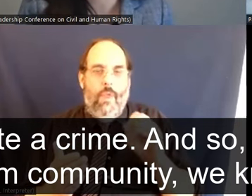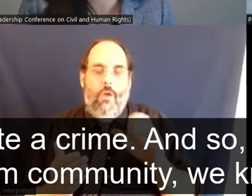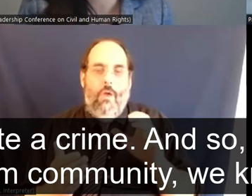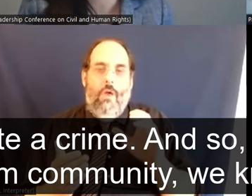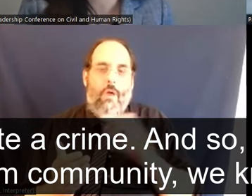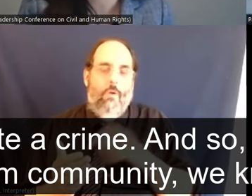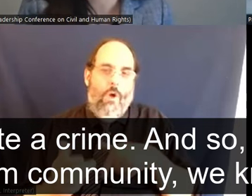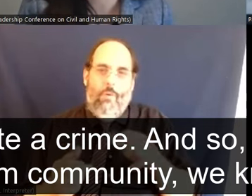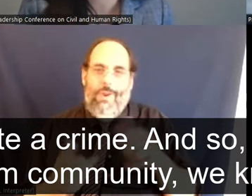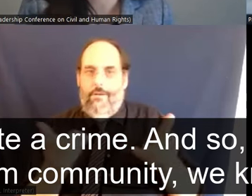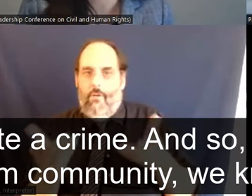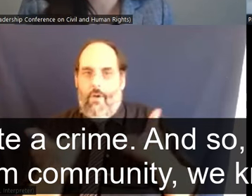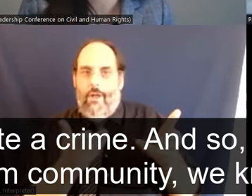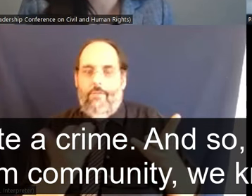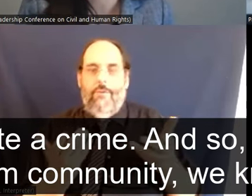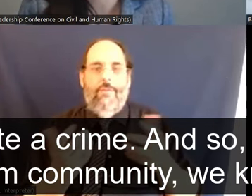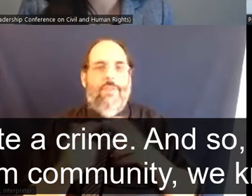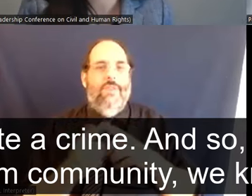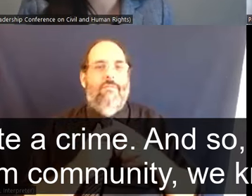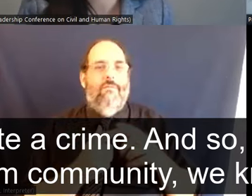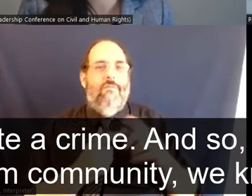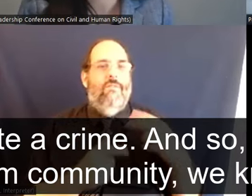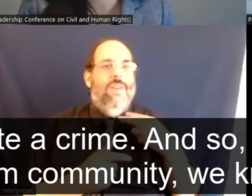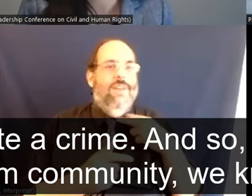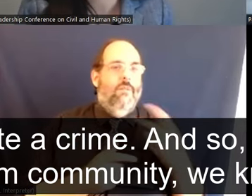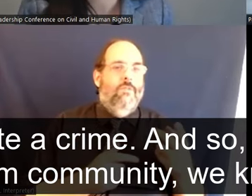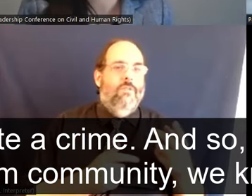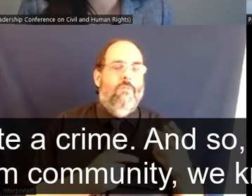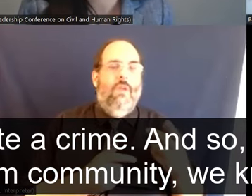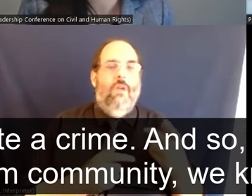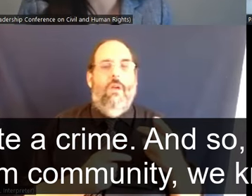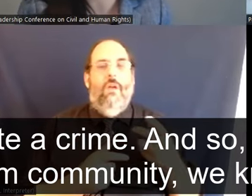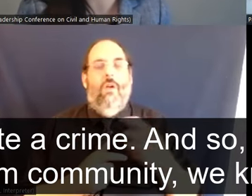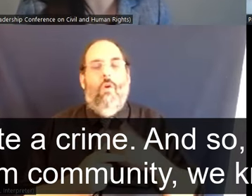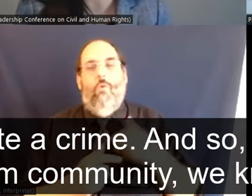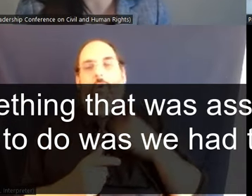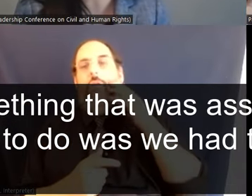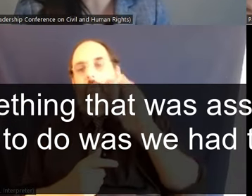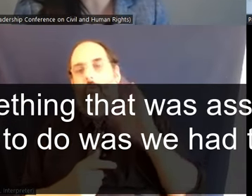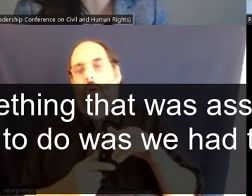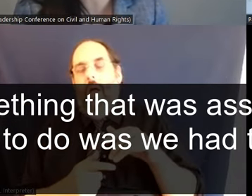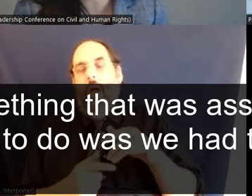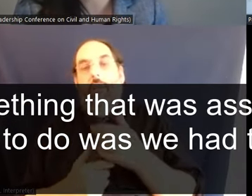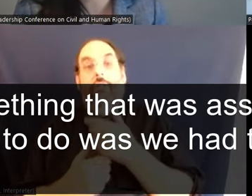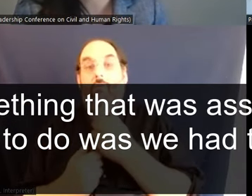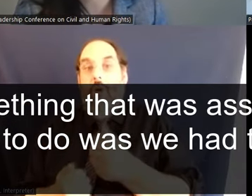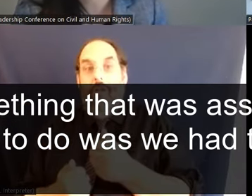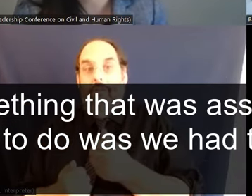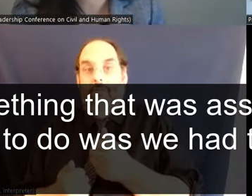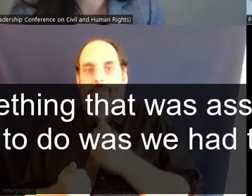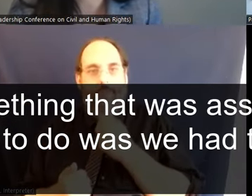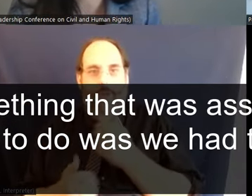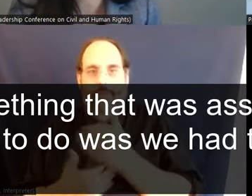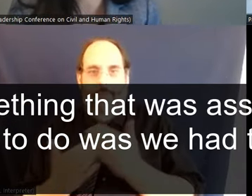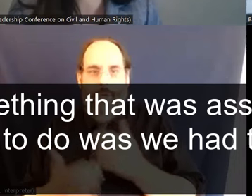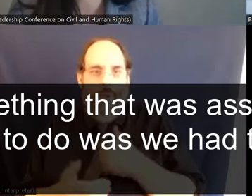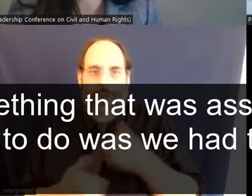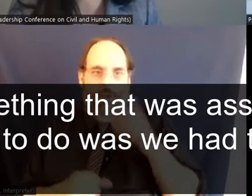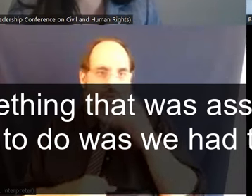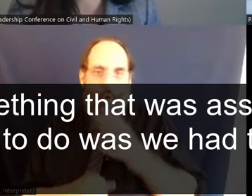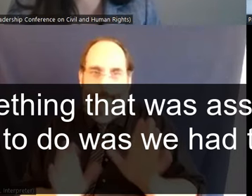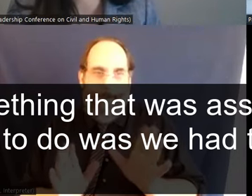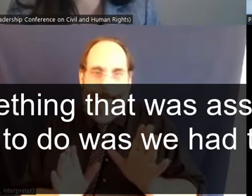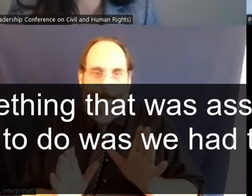we interact with the victim community, we knew that trust was not something that was assumed.